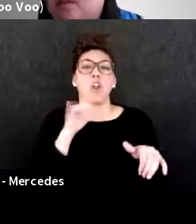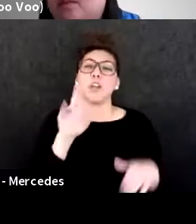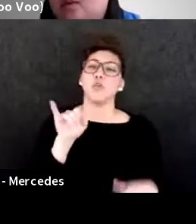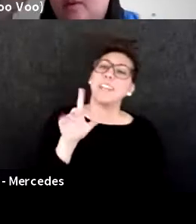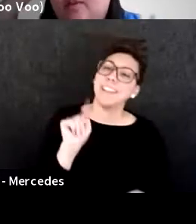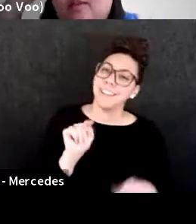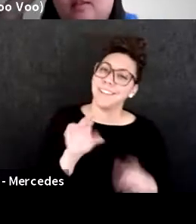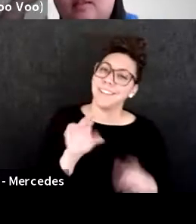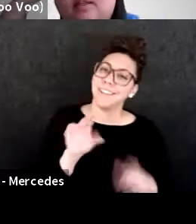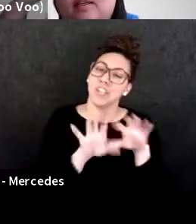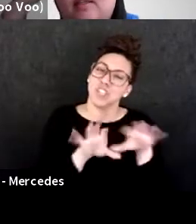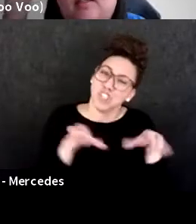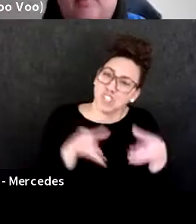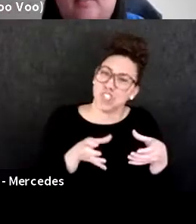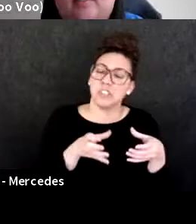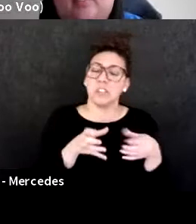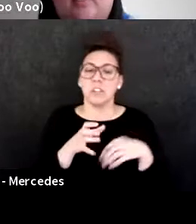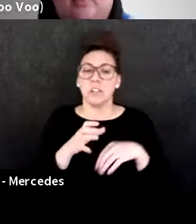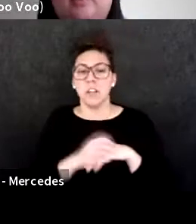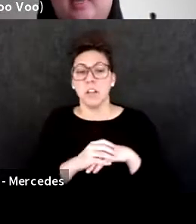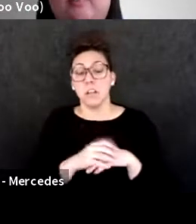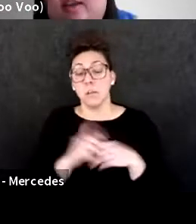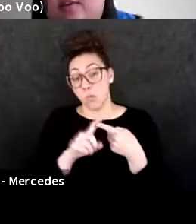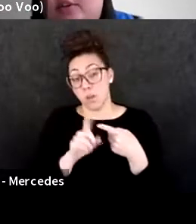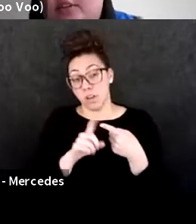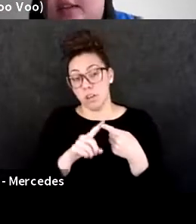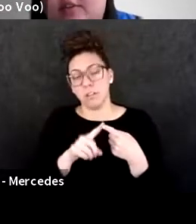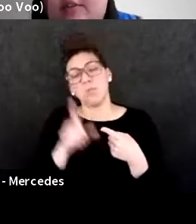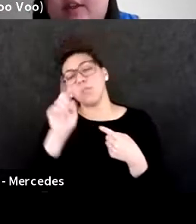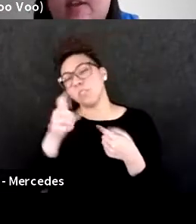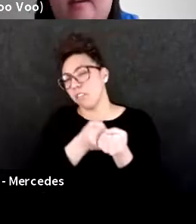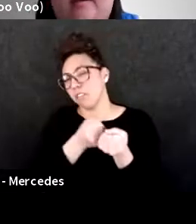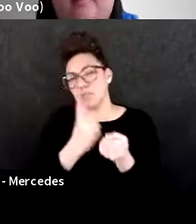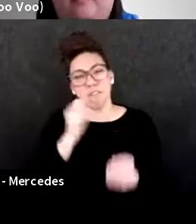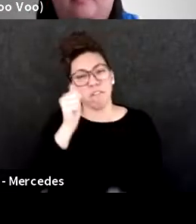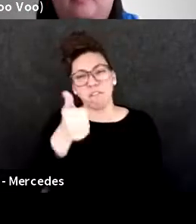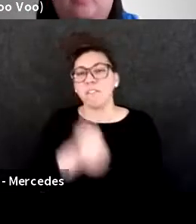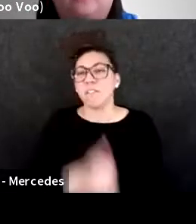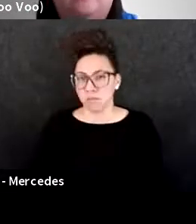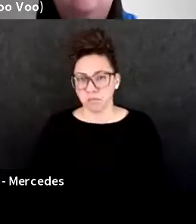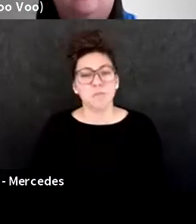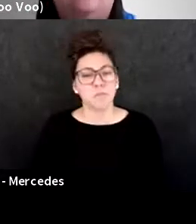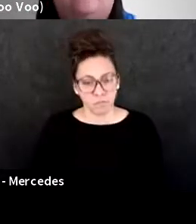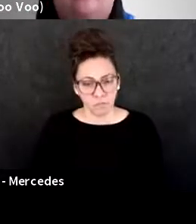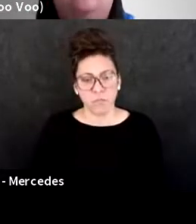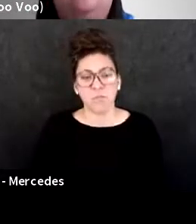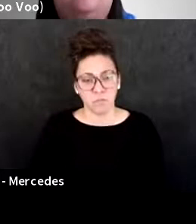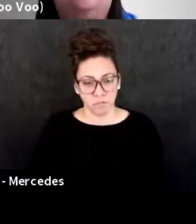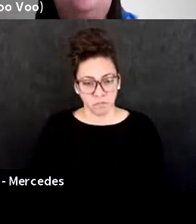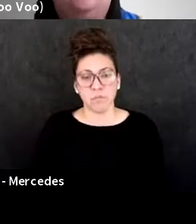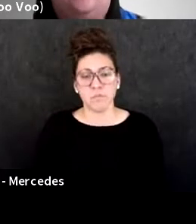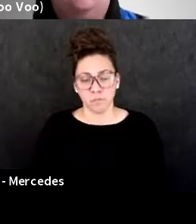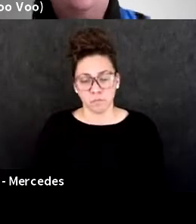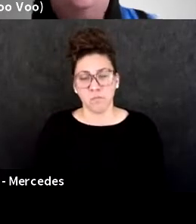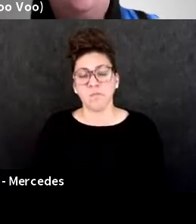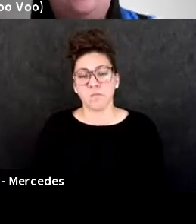So one of the things is definitely you need to advocate for yourself. One of the things I've found, and I've